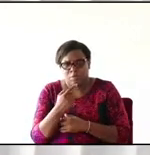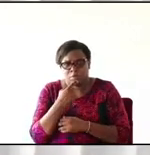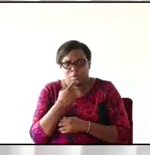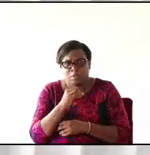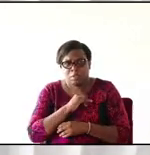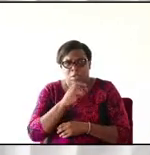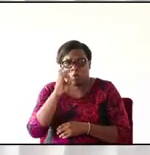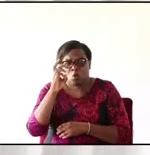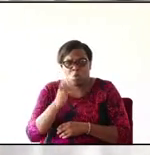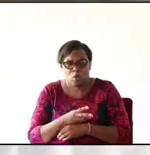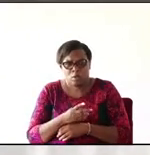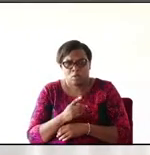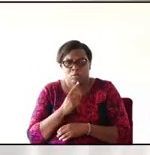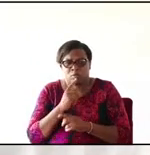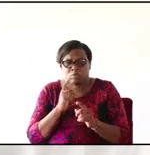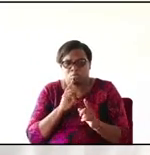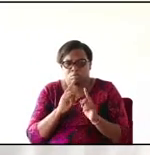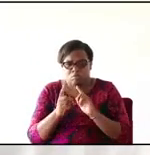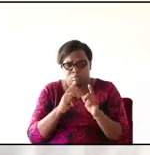God's mouthpiece.